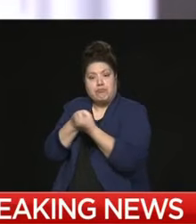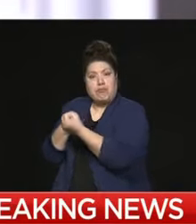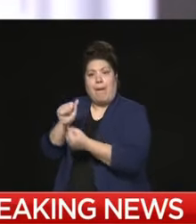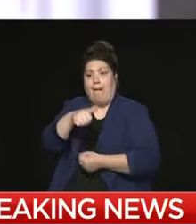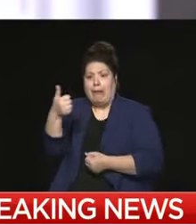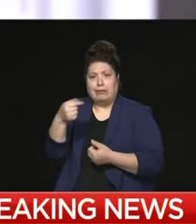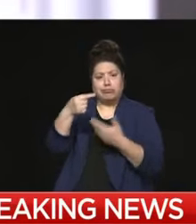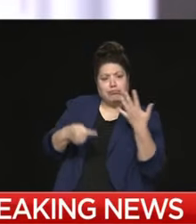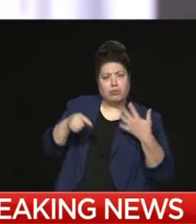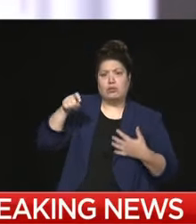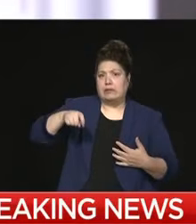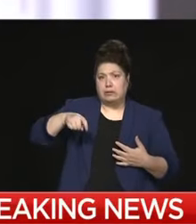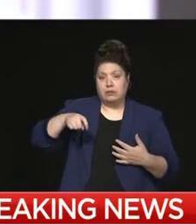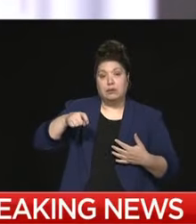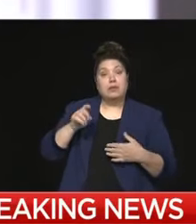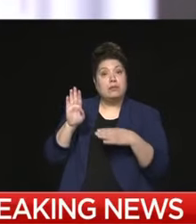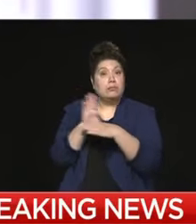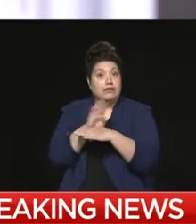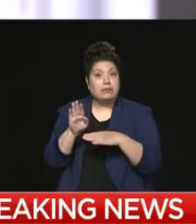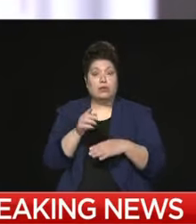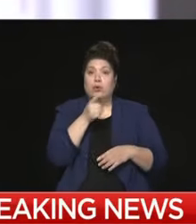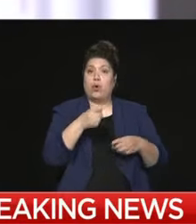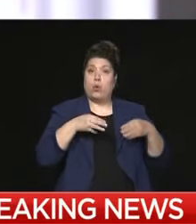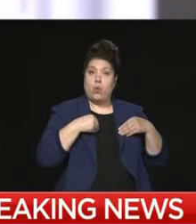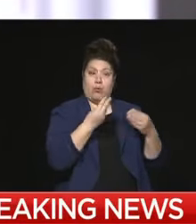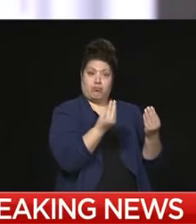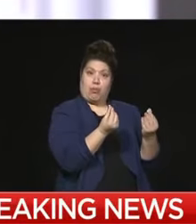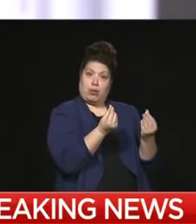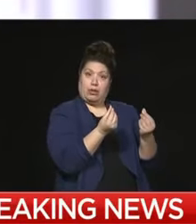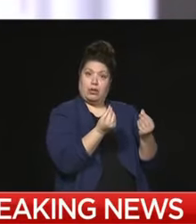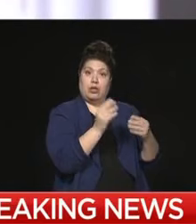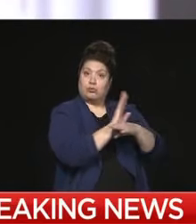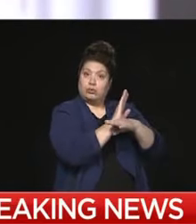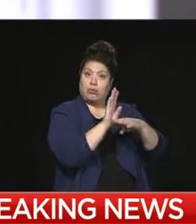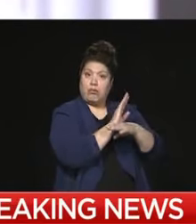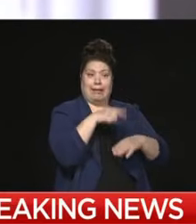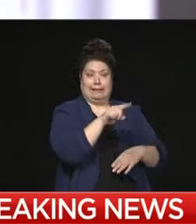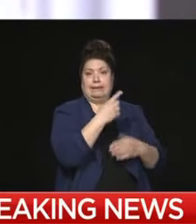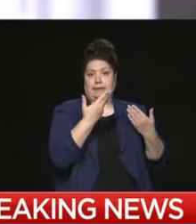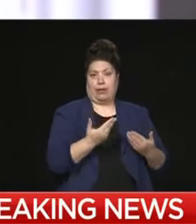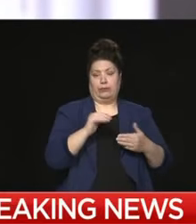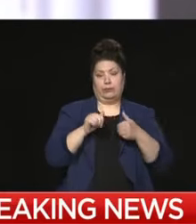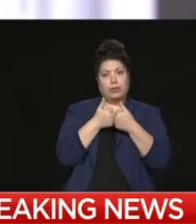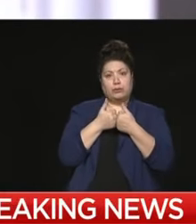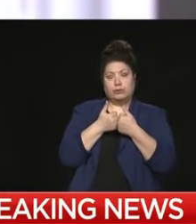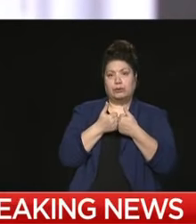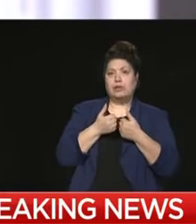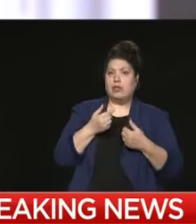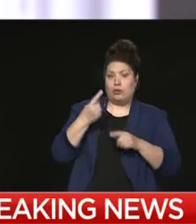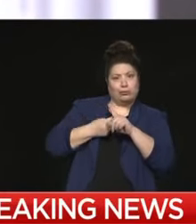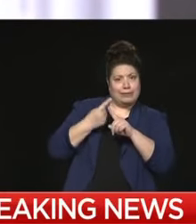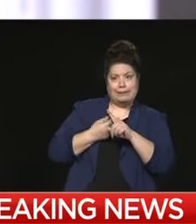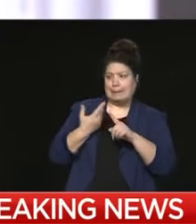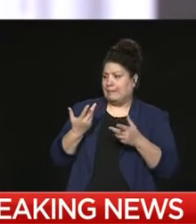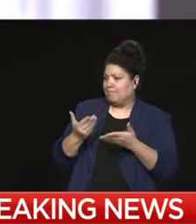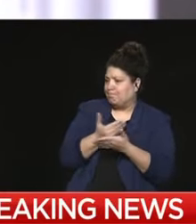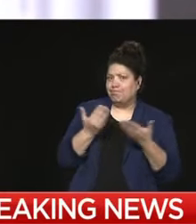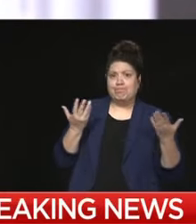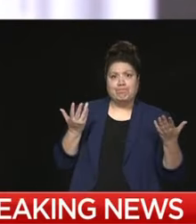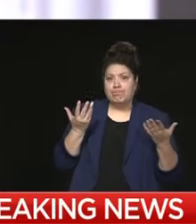needs. Businesses and commercial property owners are also facing specific challenges because of COVID-19, so we plan